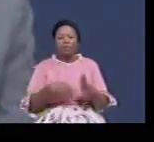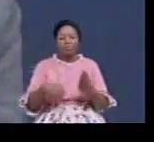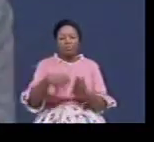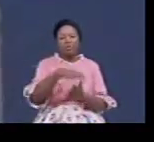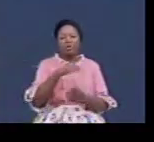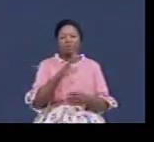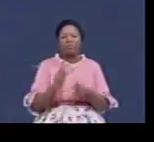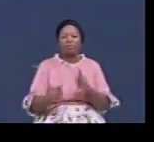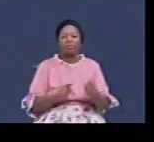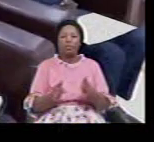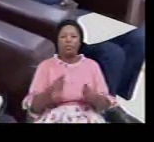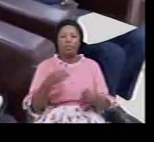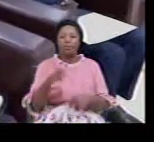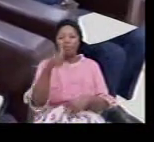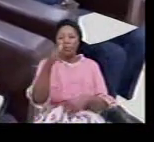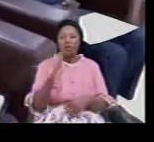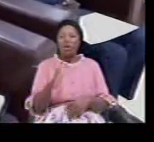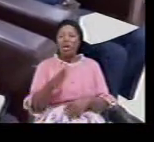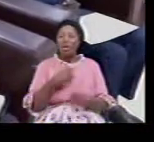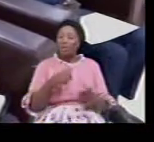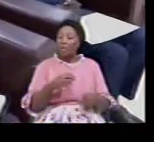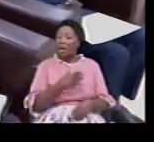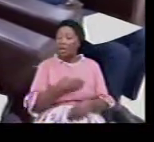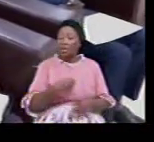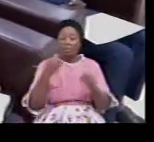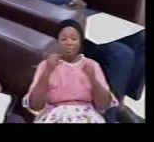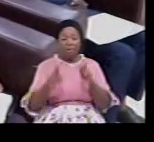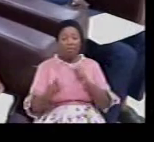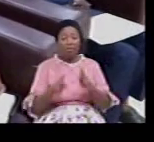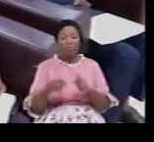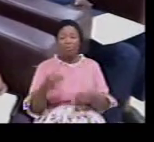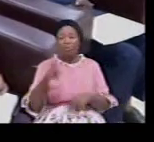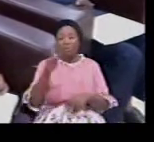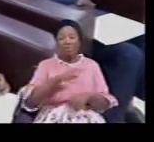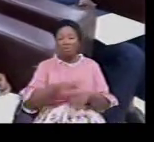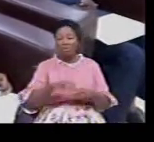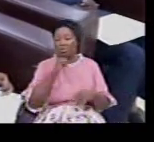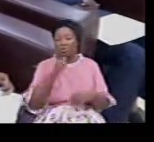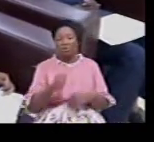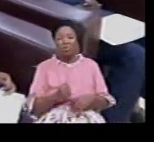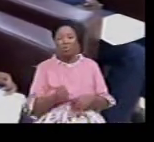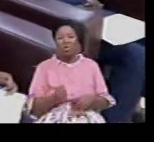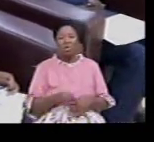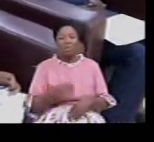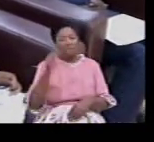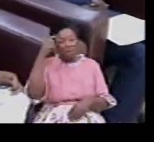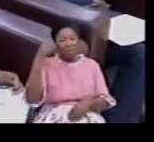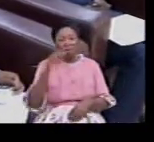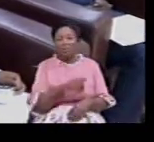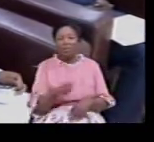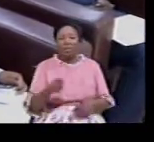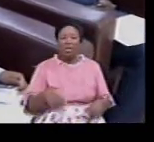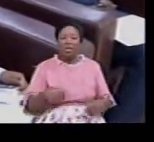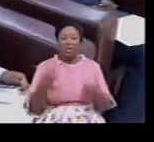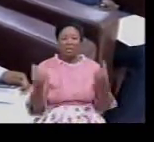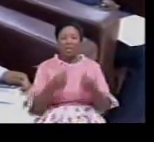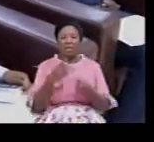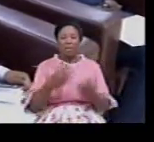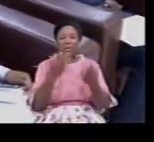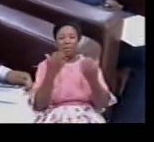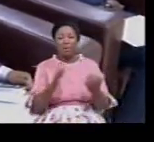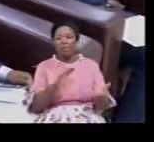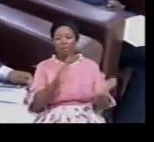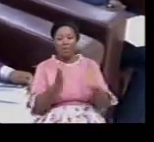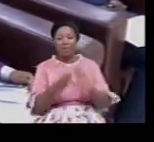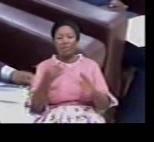people of God. And many people are not conscious of their sin, the presence of sin, the power of sin